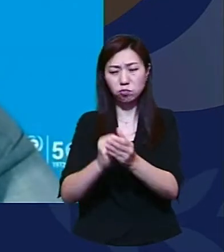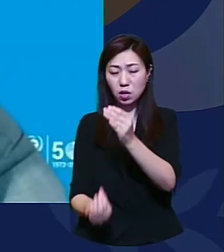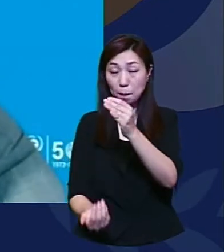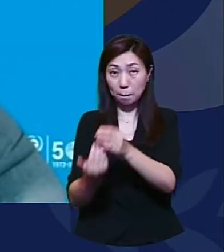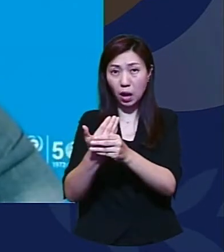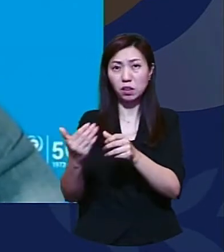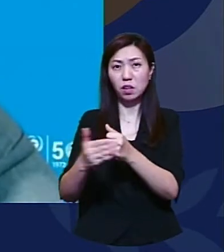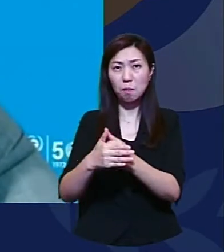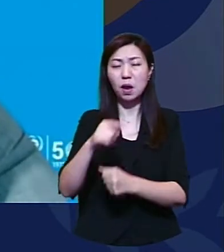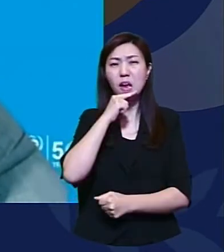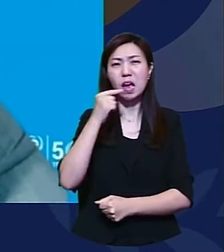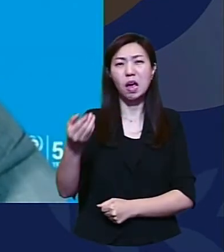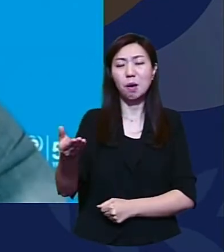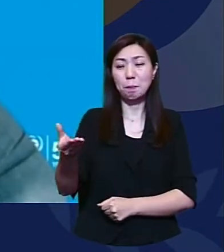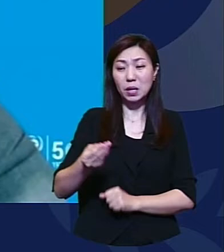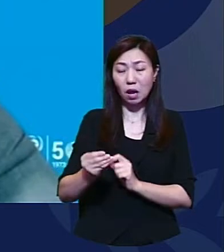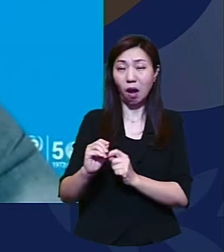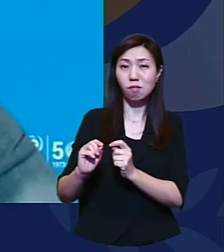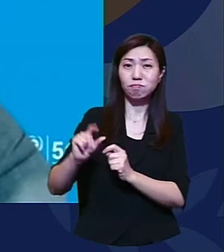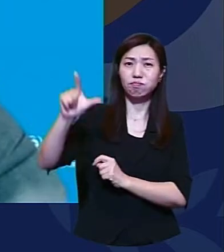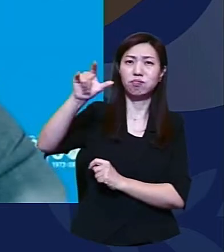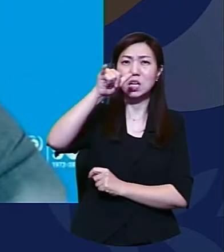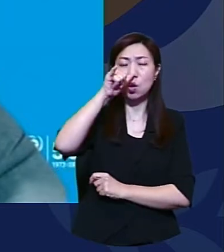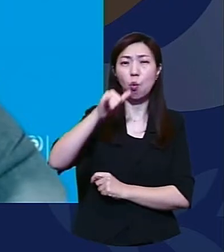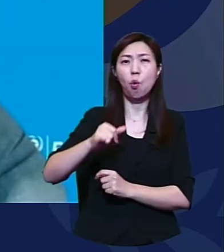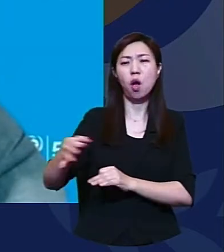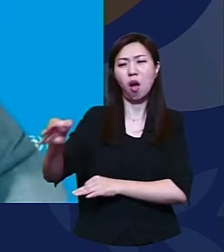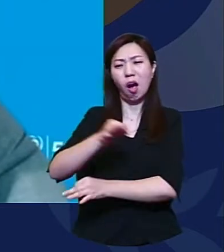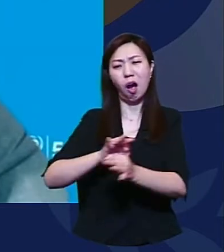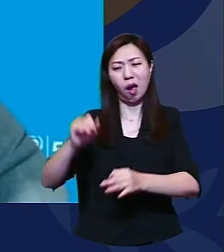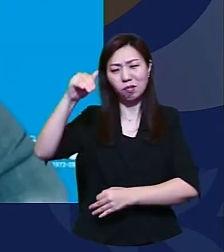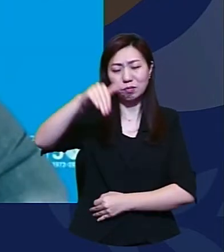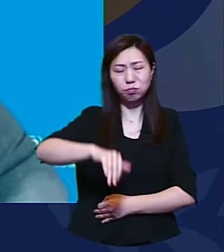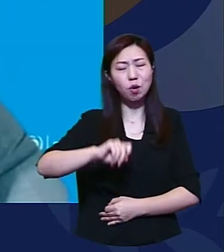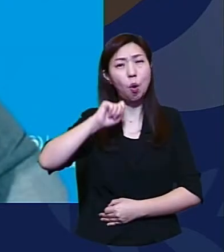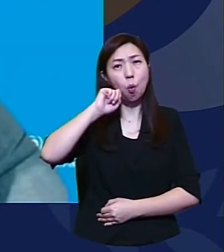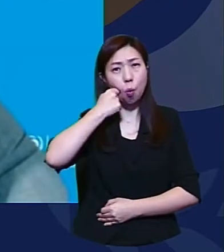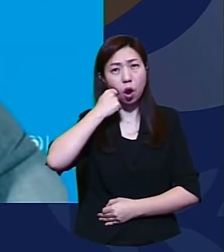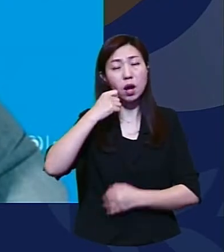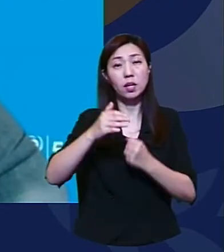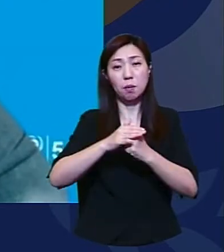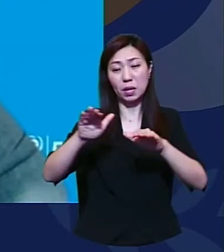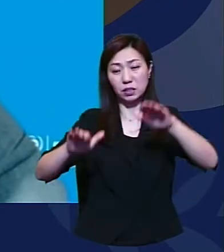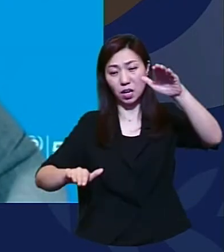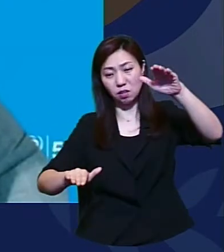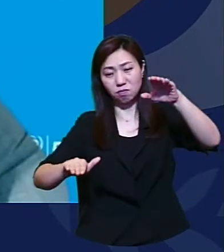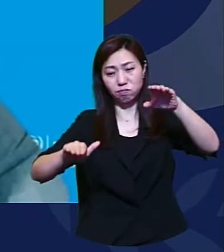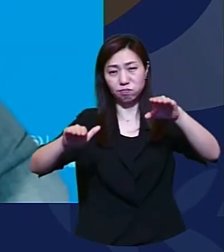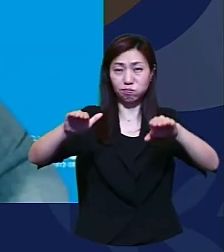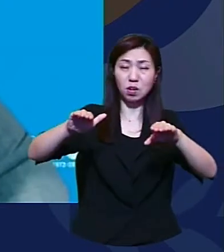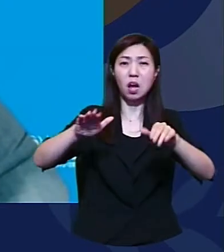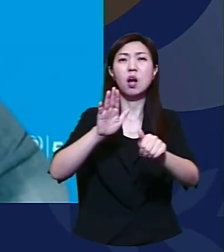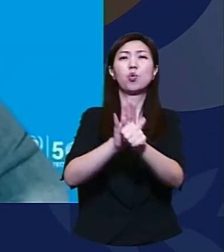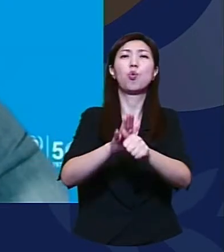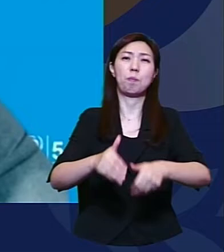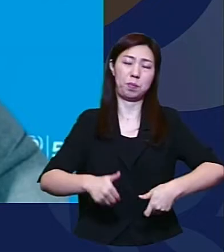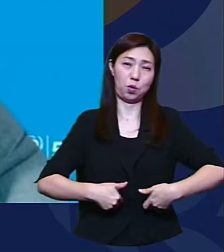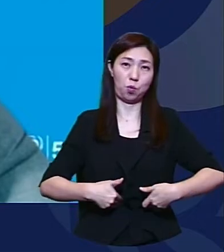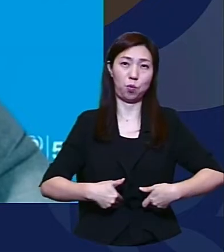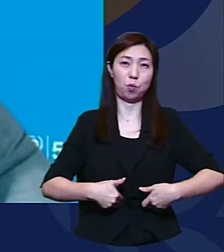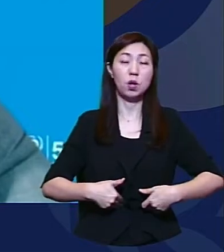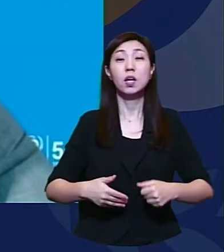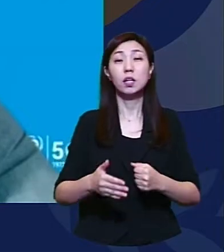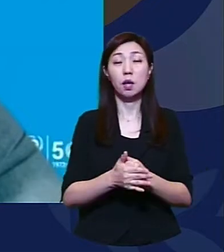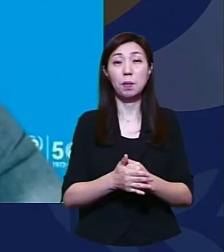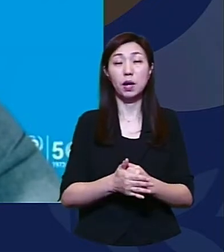fallout from COVID and a growing debt crisis. That's why I want to echo the Secretary General's